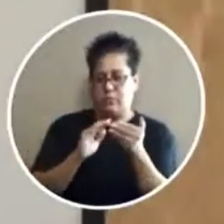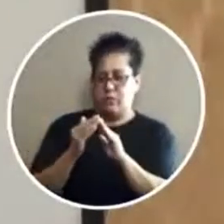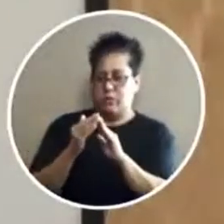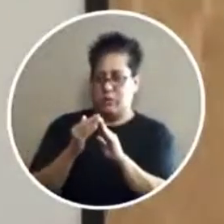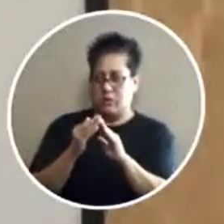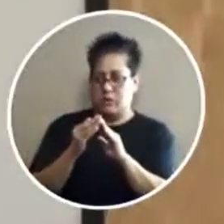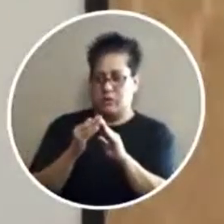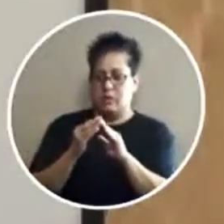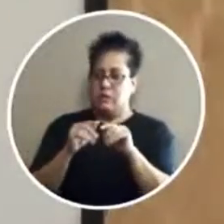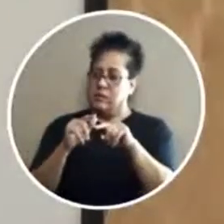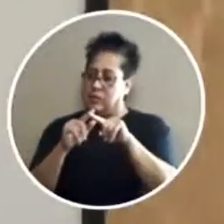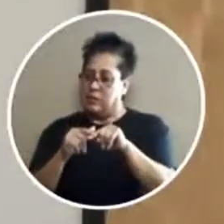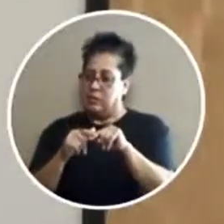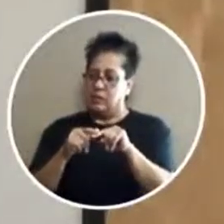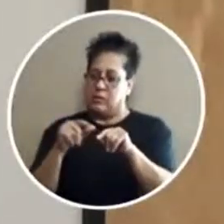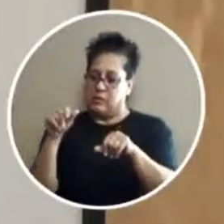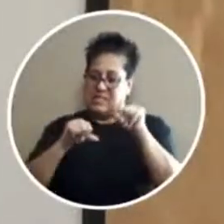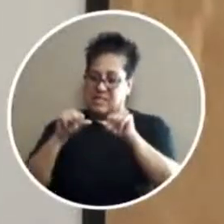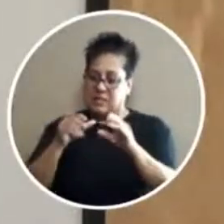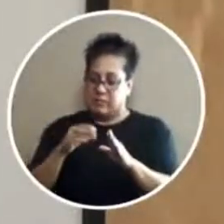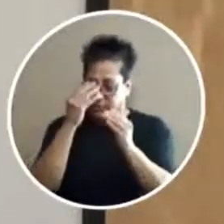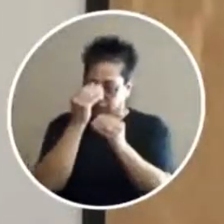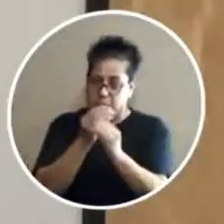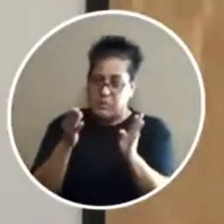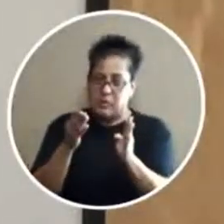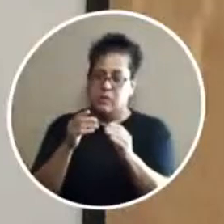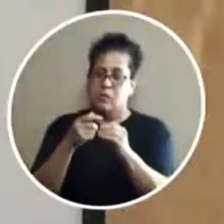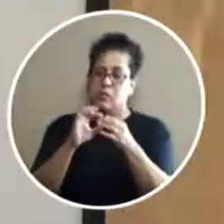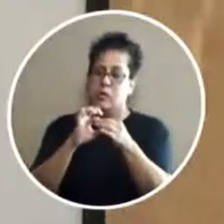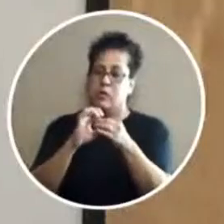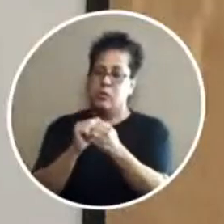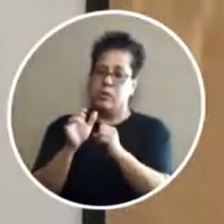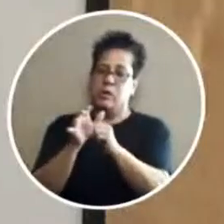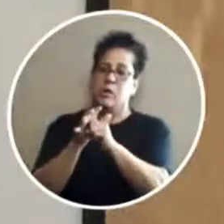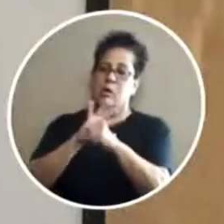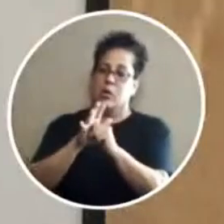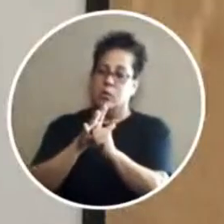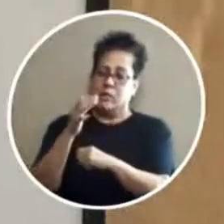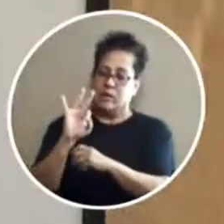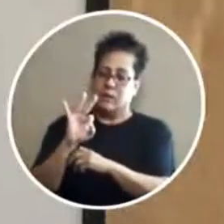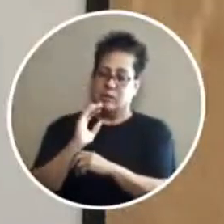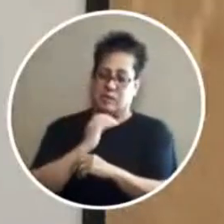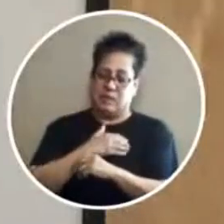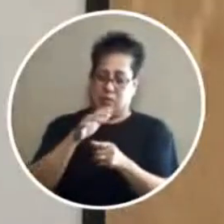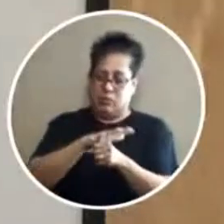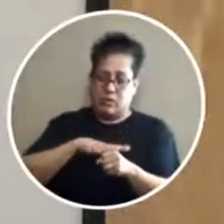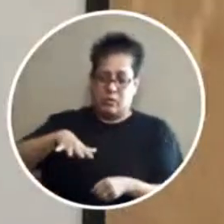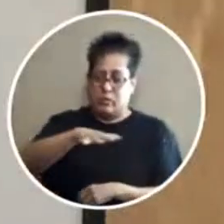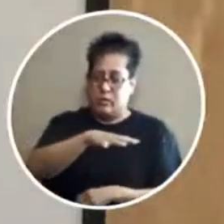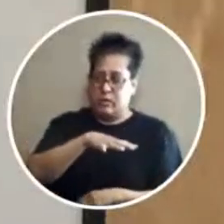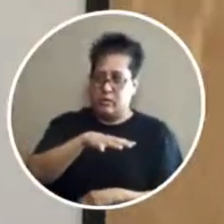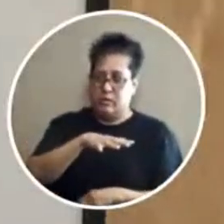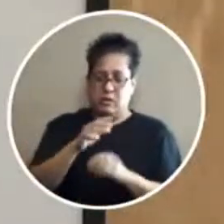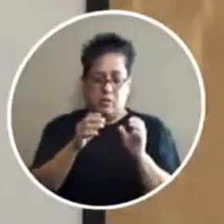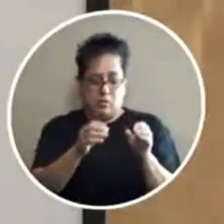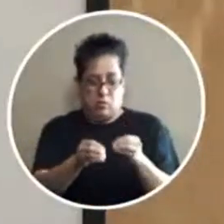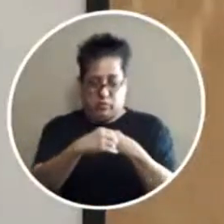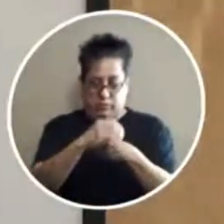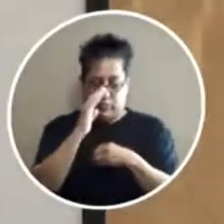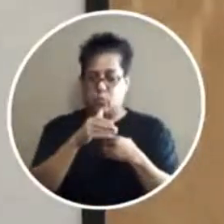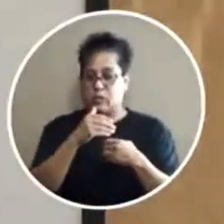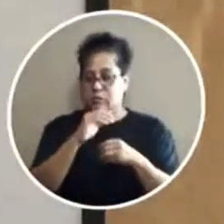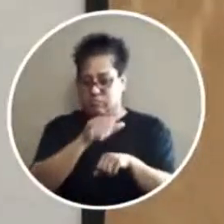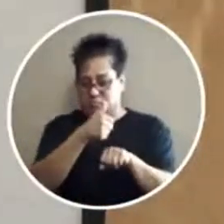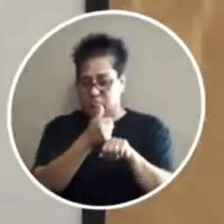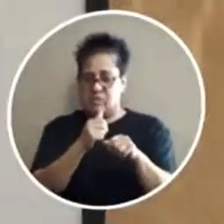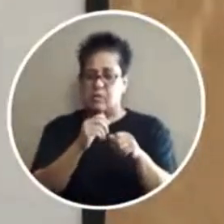based upon the scientific data concerning COVID-19 in our region. Our office will be coordinating a press